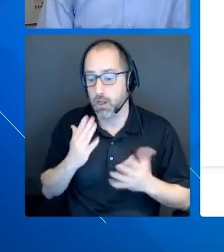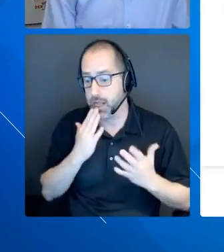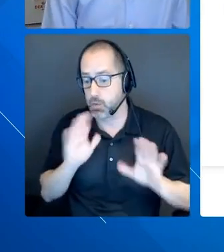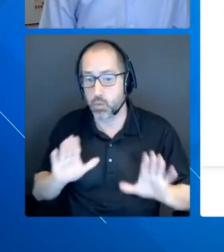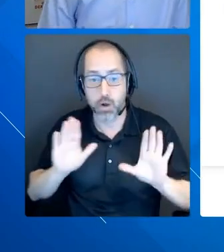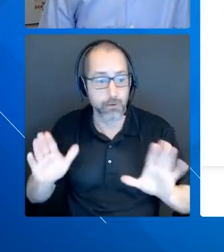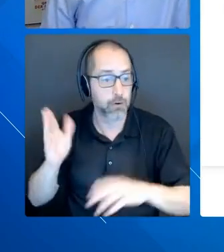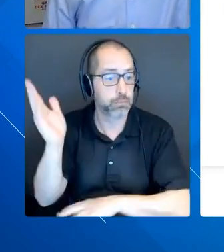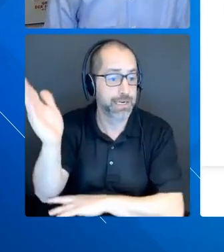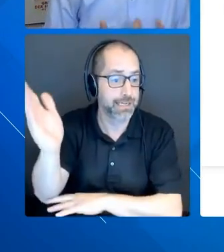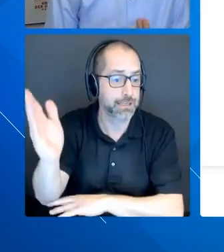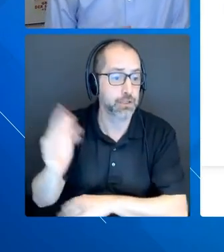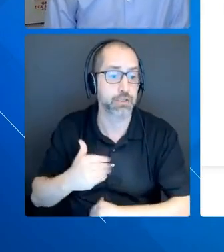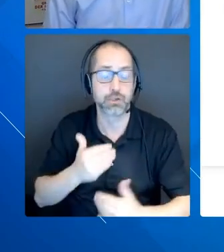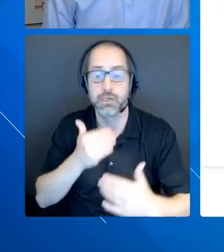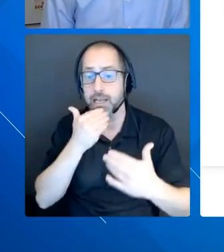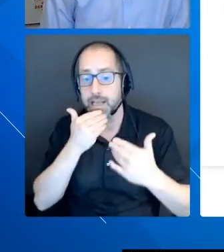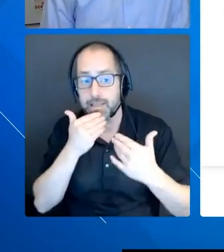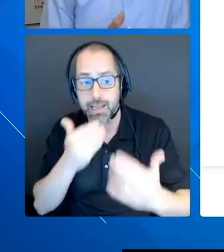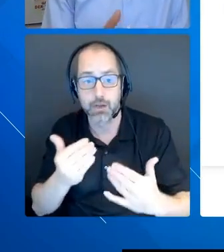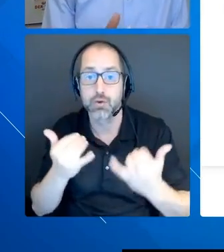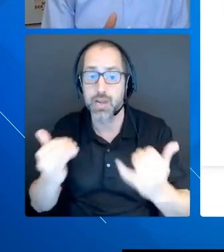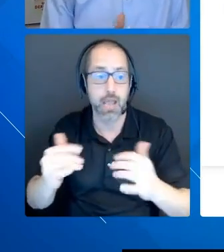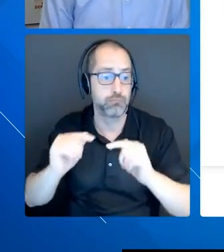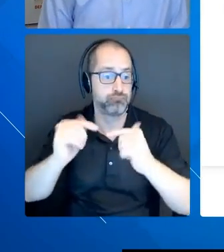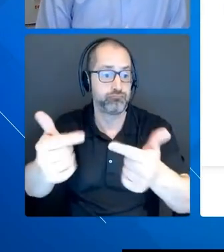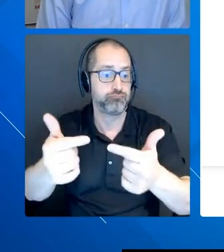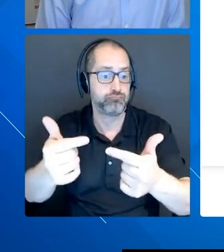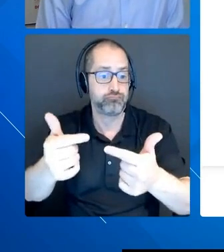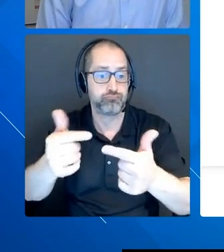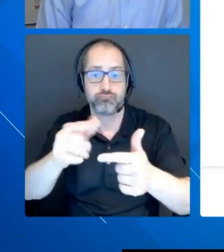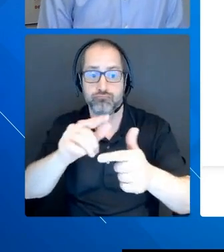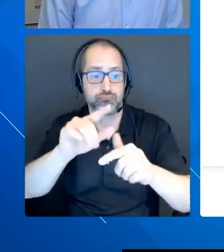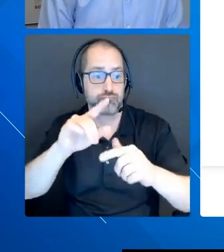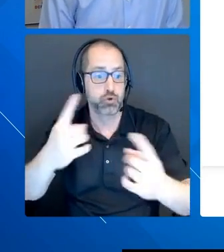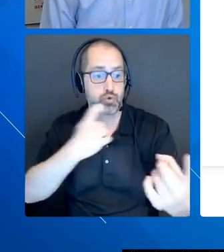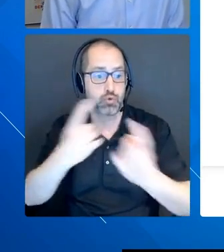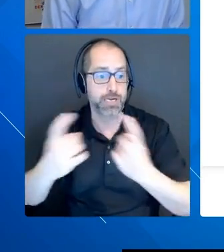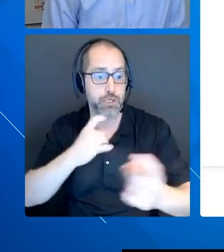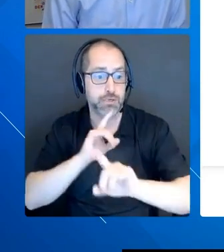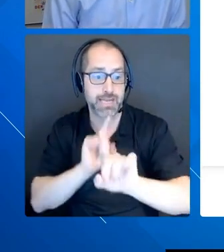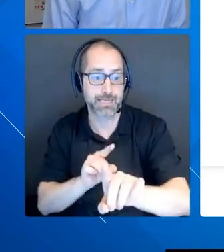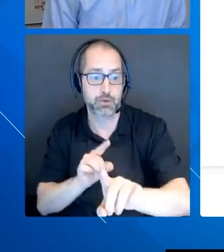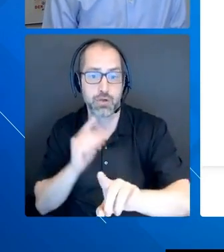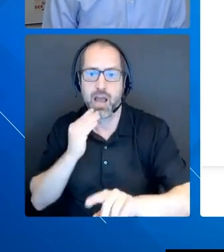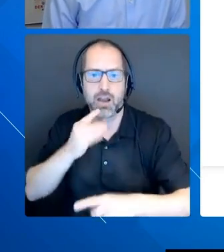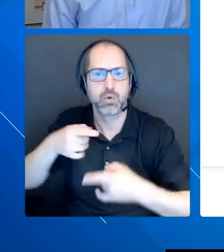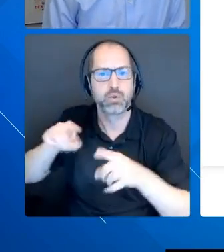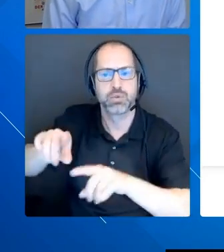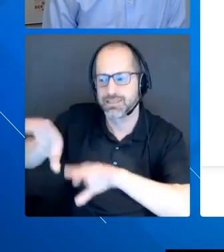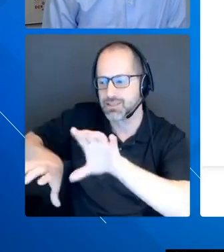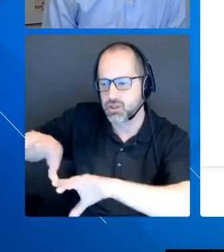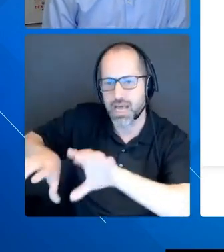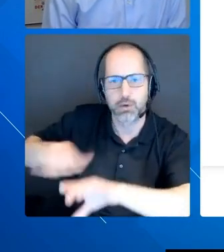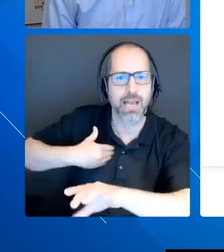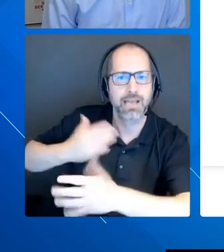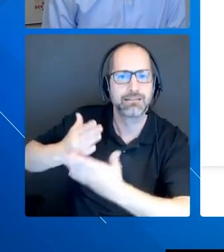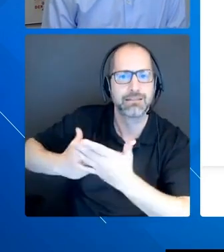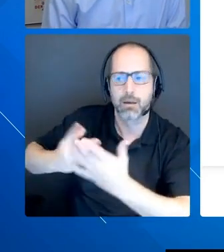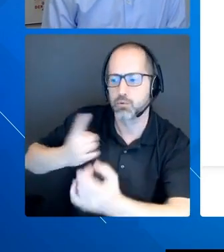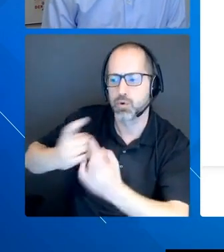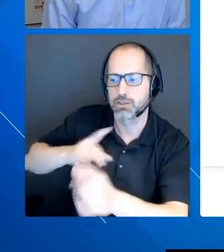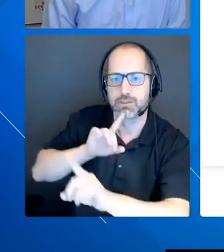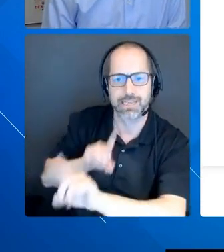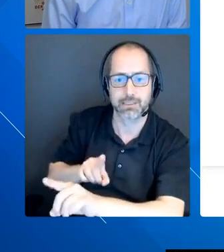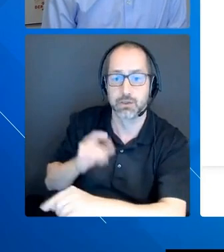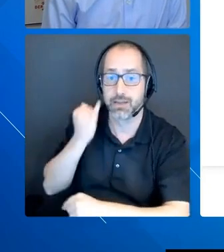you. And let's get to some questions. And I do know we had some questions answered during the chat. If anybody has any more,